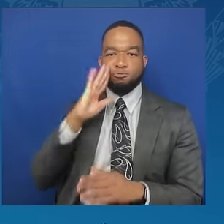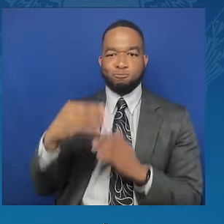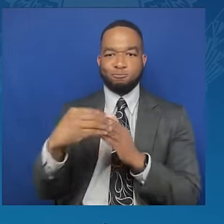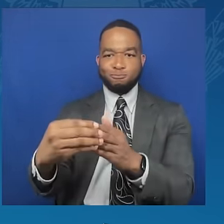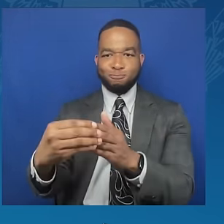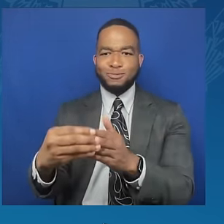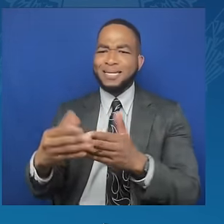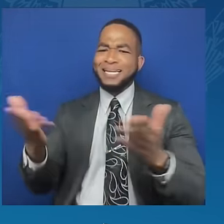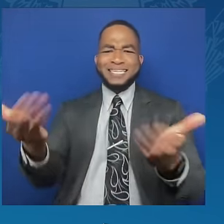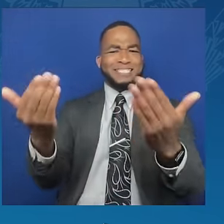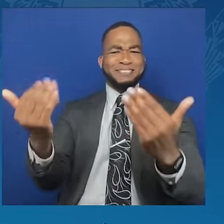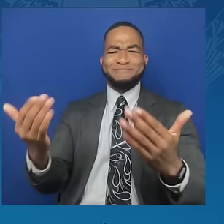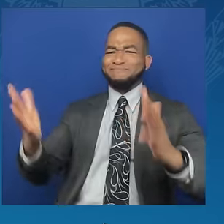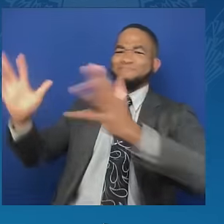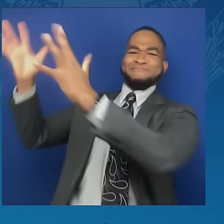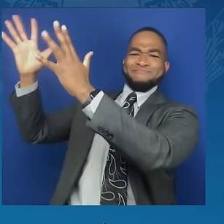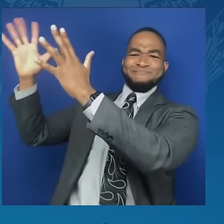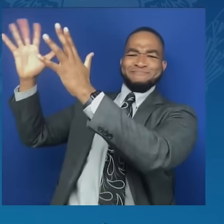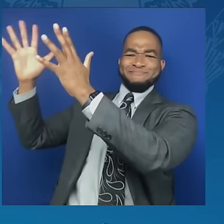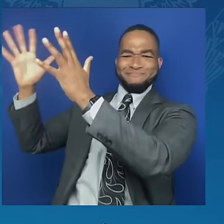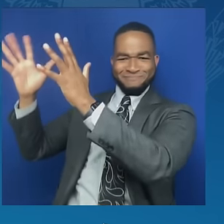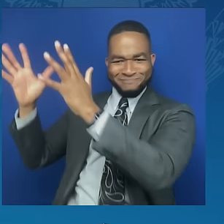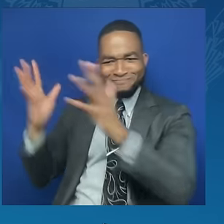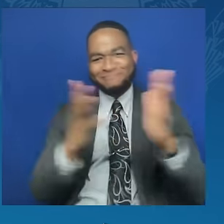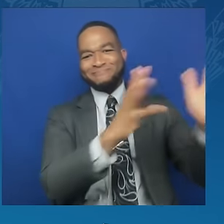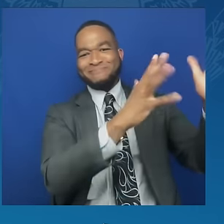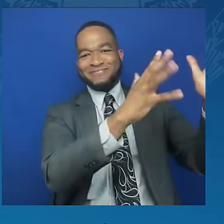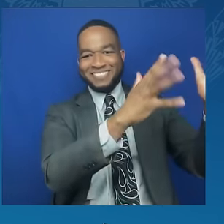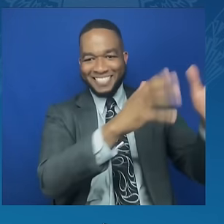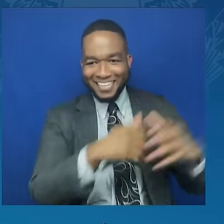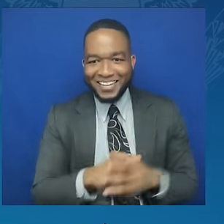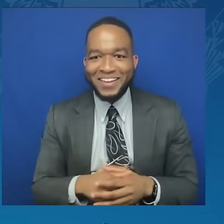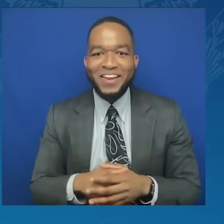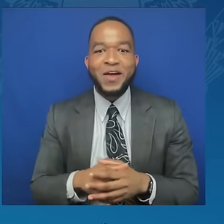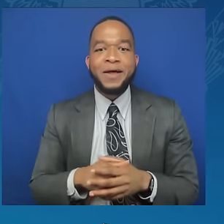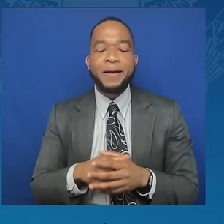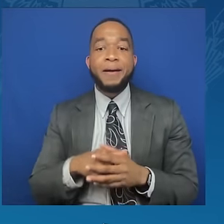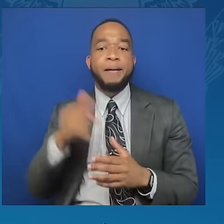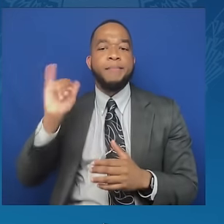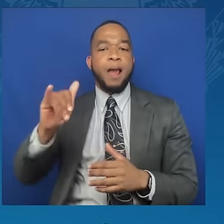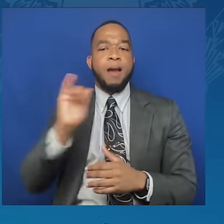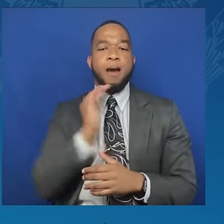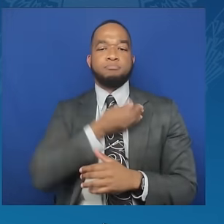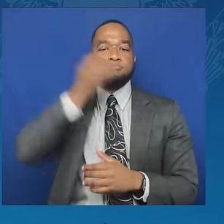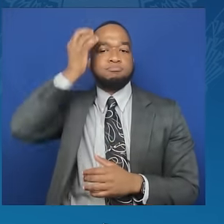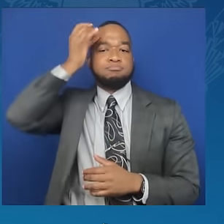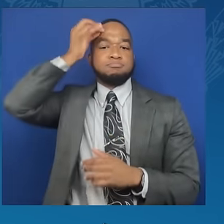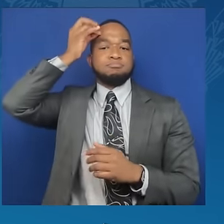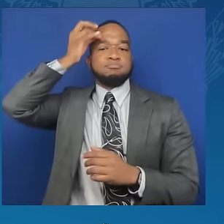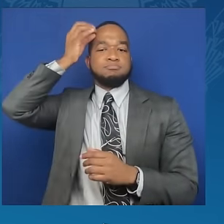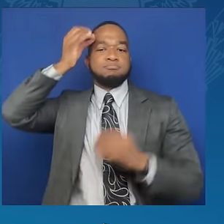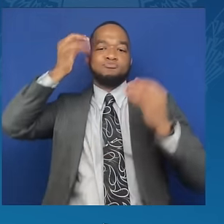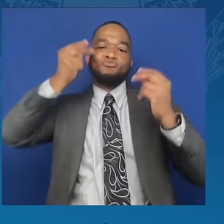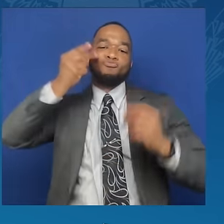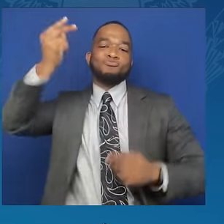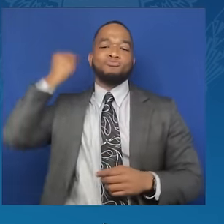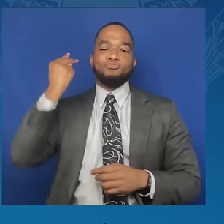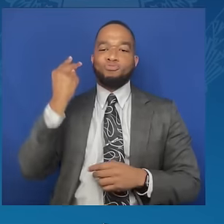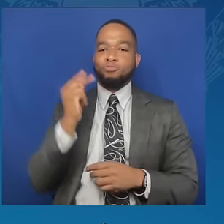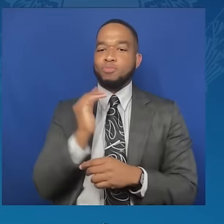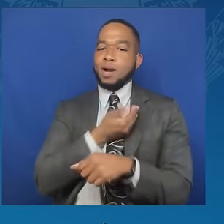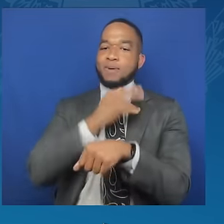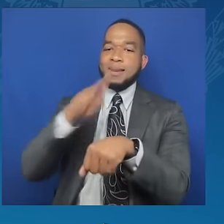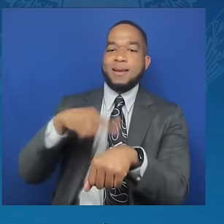It's a reflection of how this nation has kept that pilot light for justice burning. So to draw inspiration